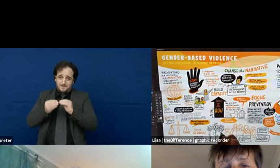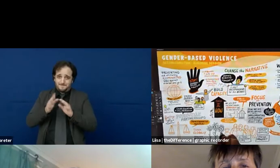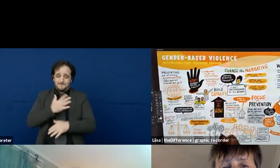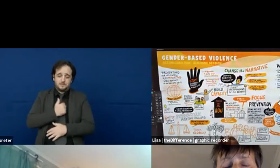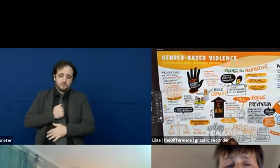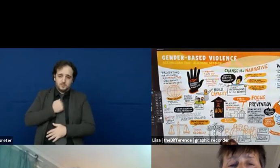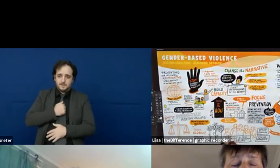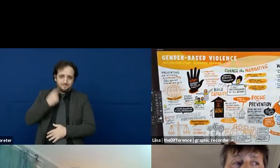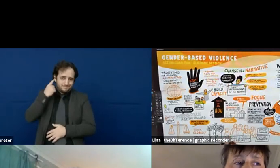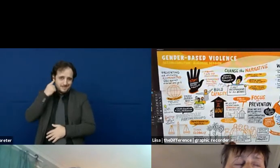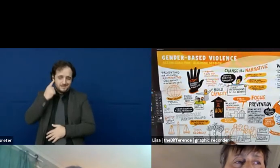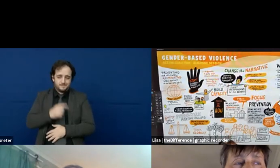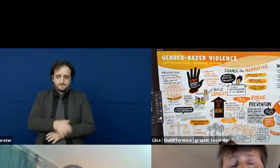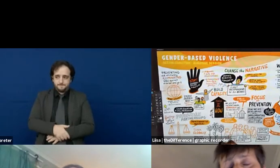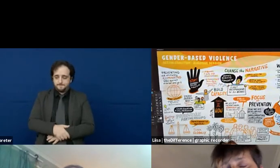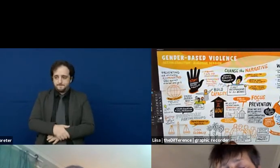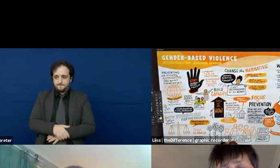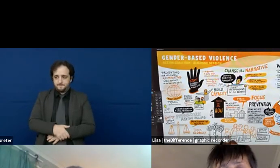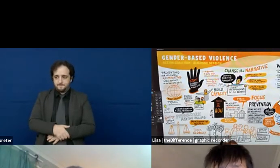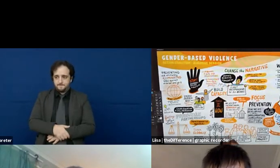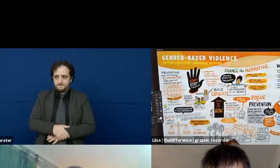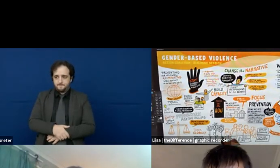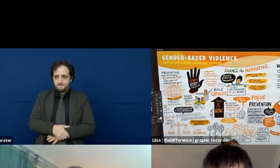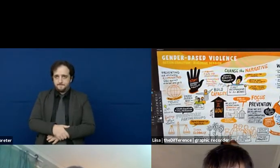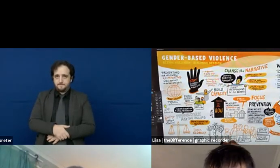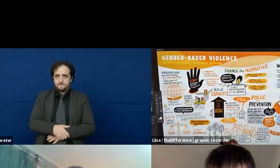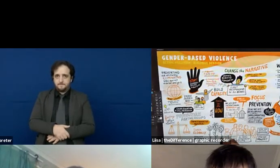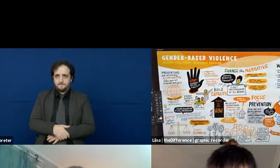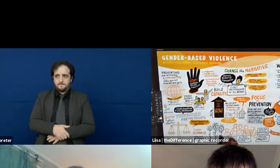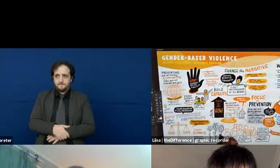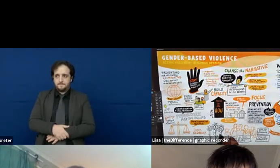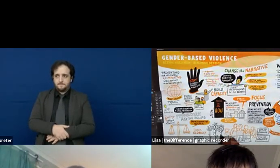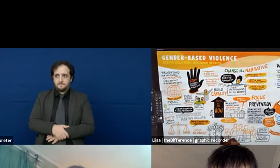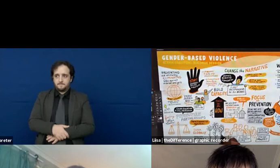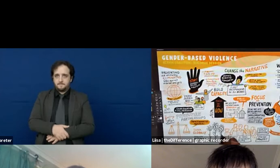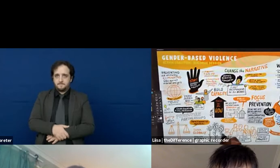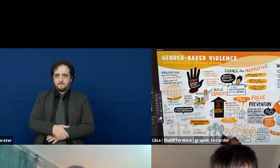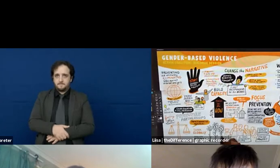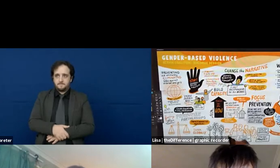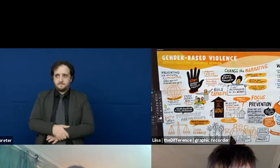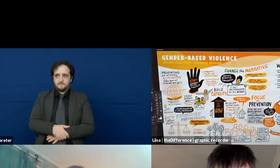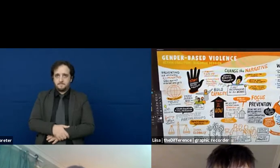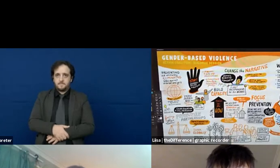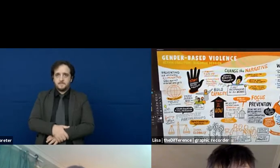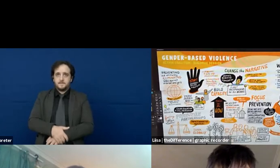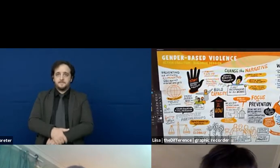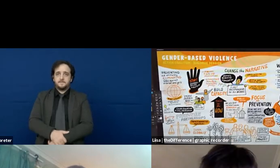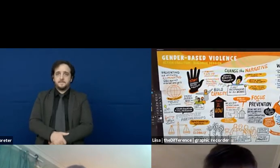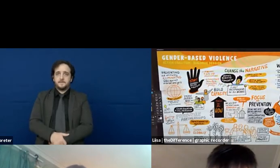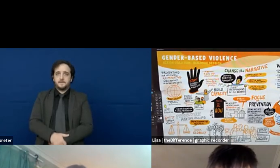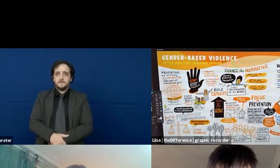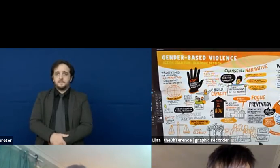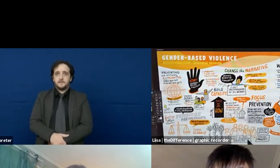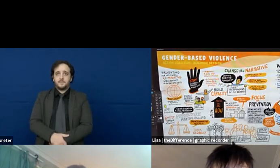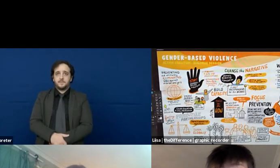Mama Cash. We have seen some great work of these organizations working with grassroots. We in the trust funds have, in a trust